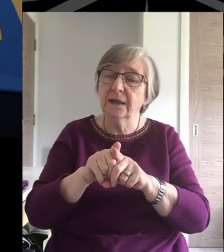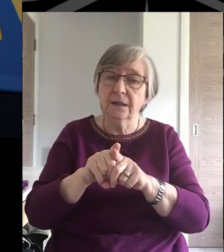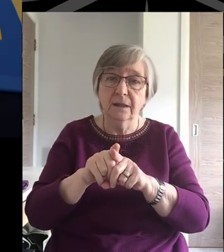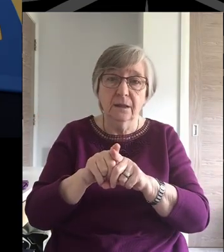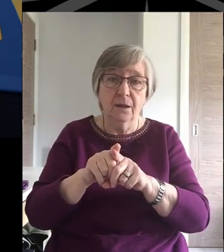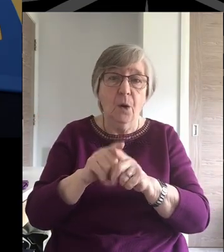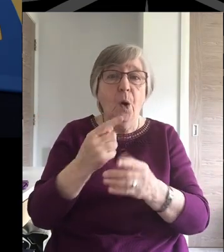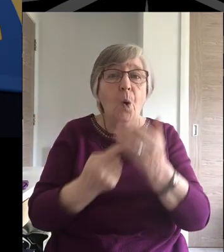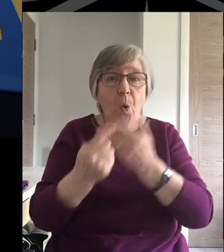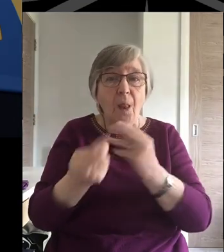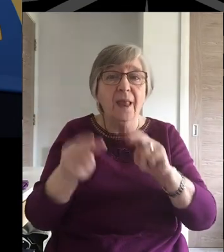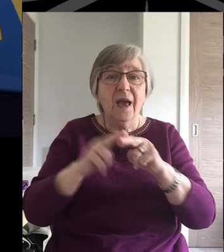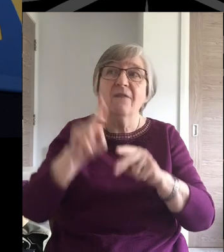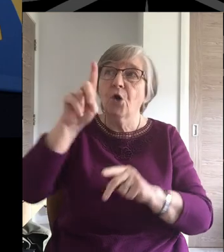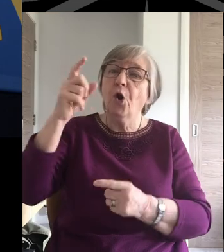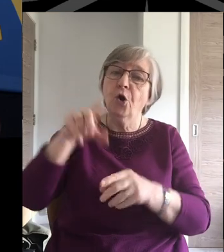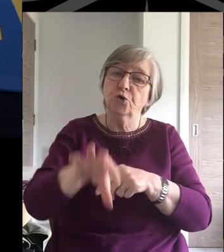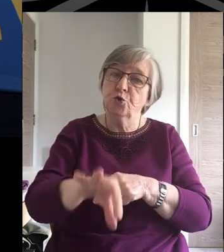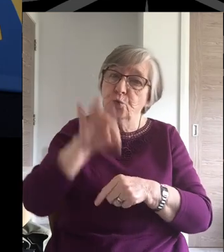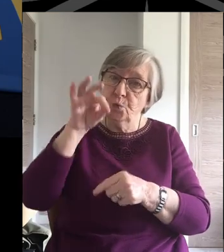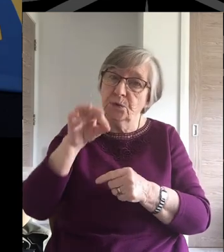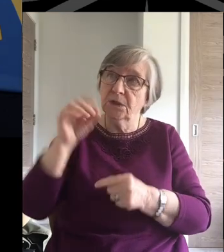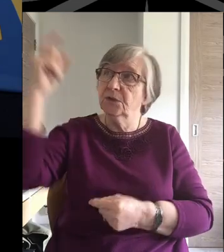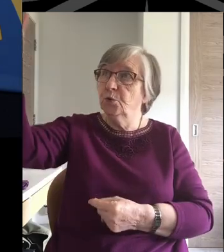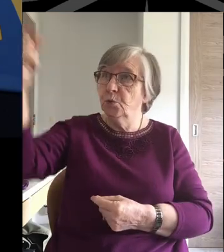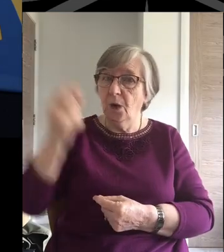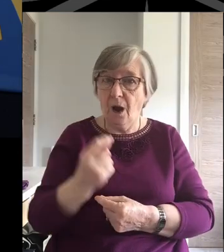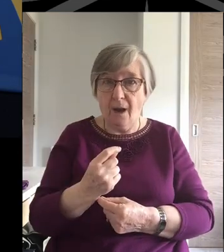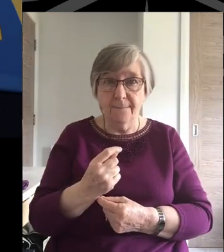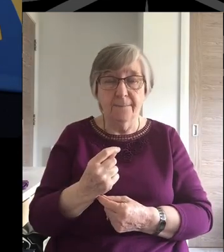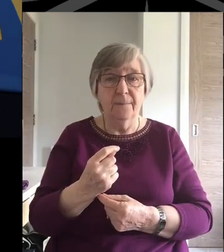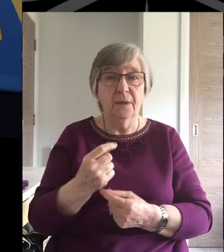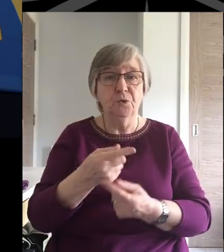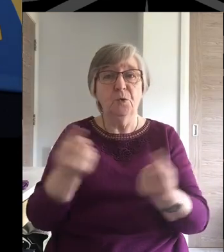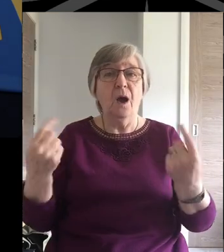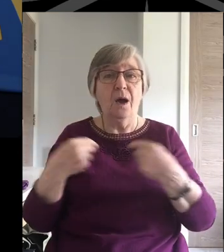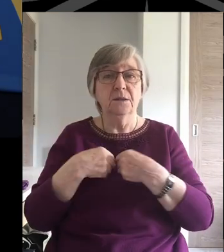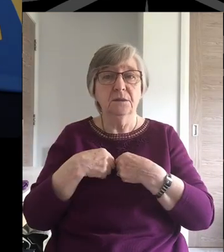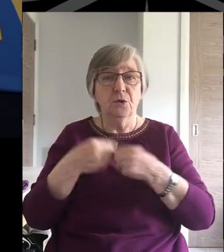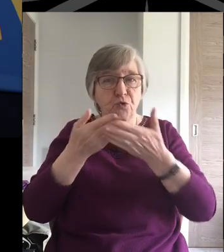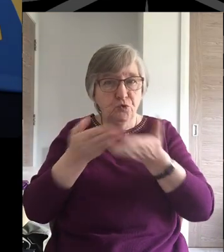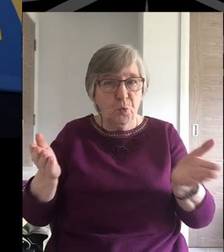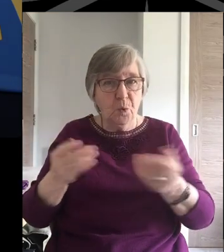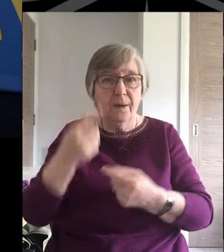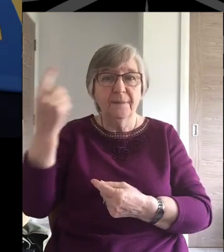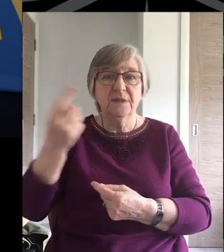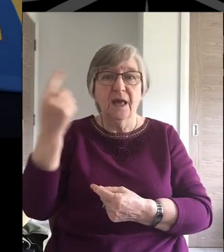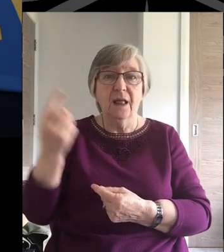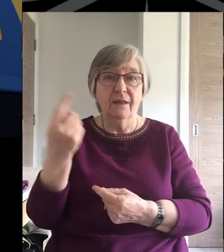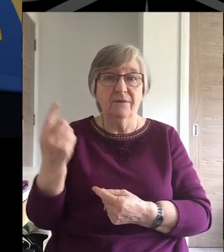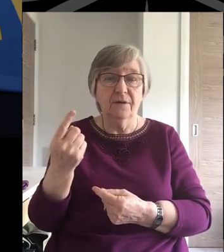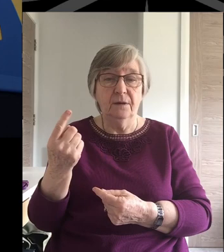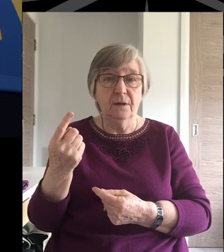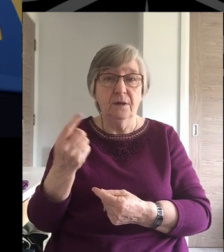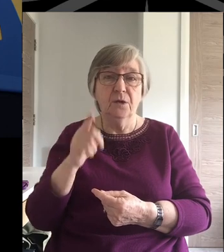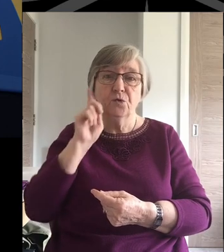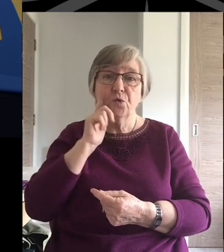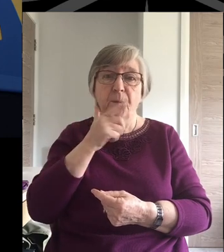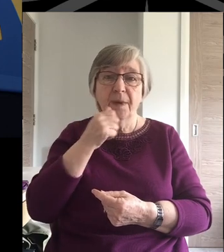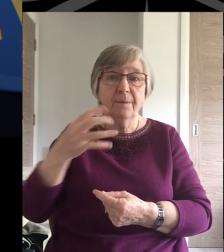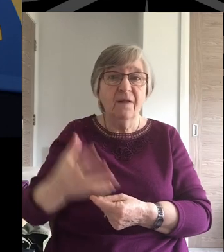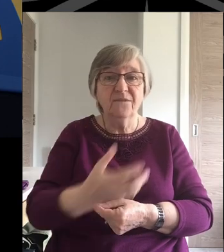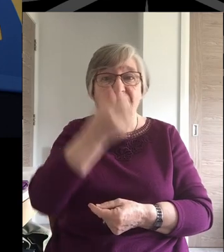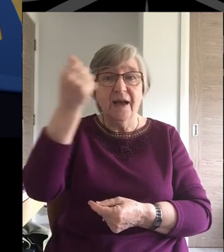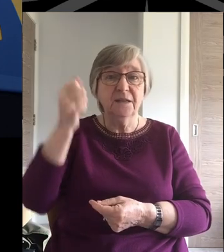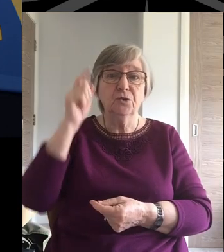he chooses to come to us, unless he chooses to reveal himself. And so humanity discovers